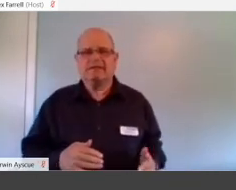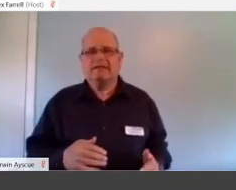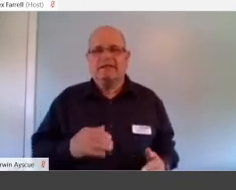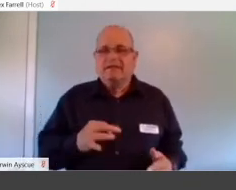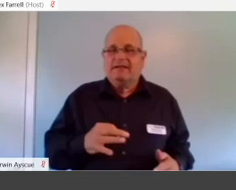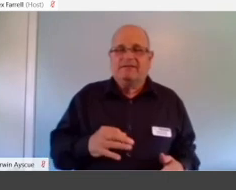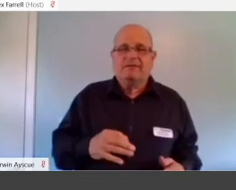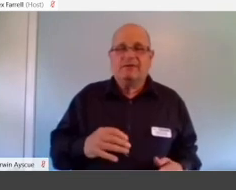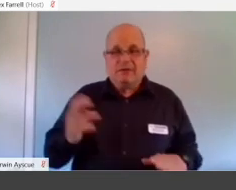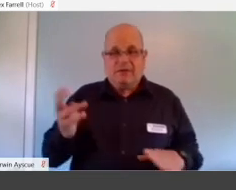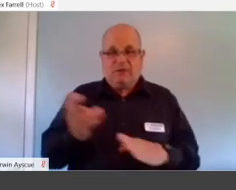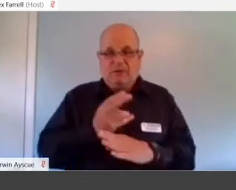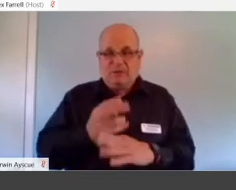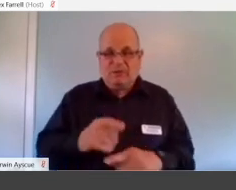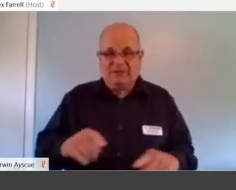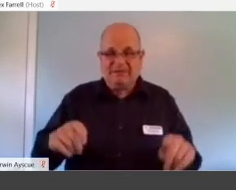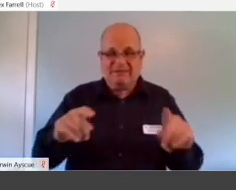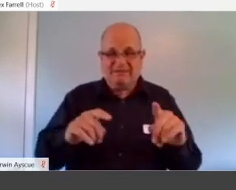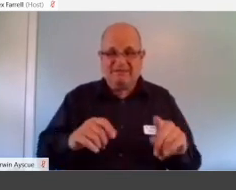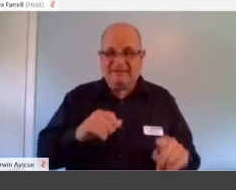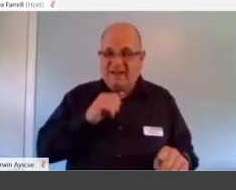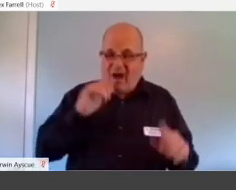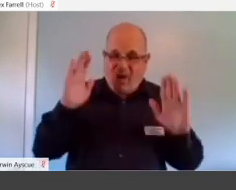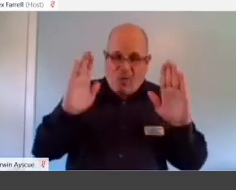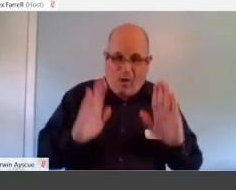it could be, the more damage it's doing.